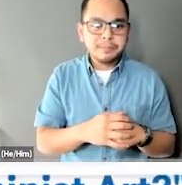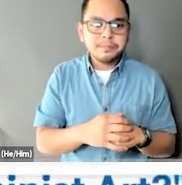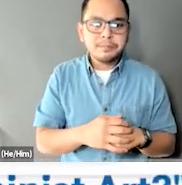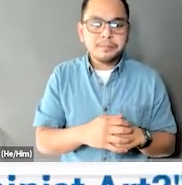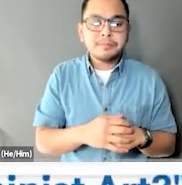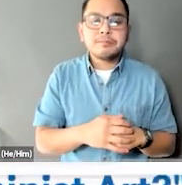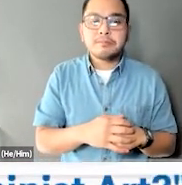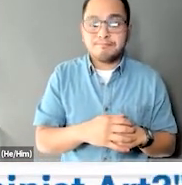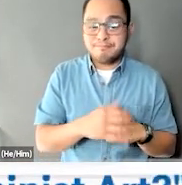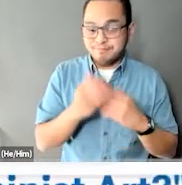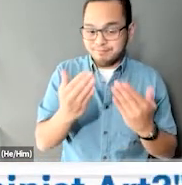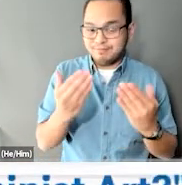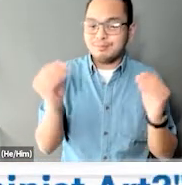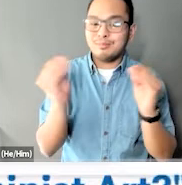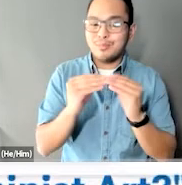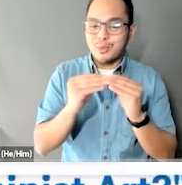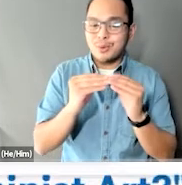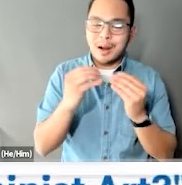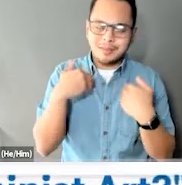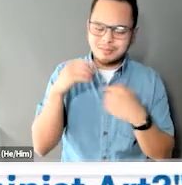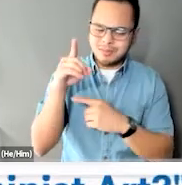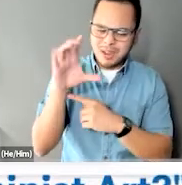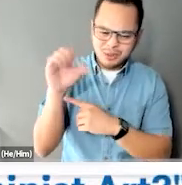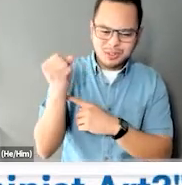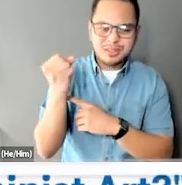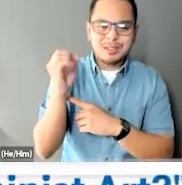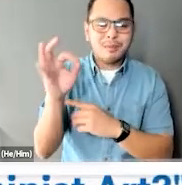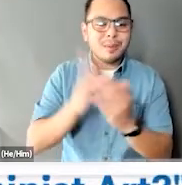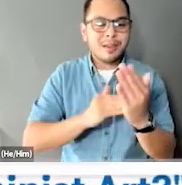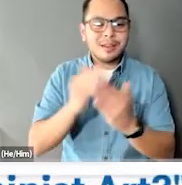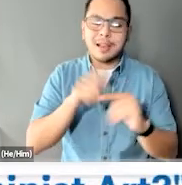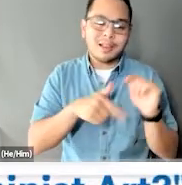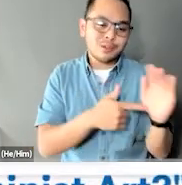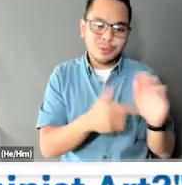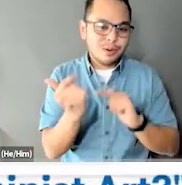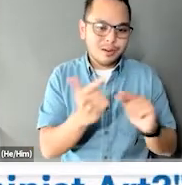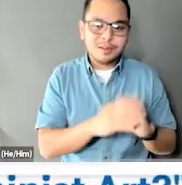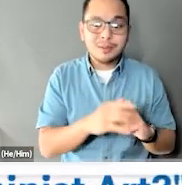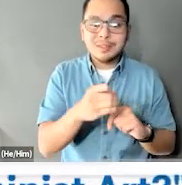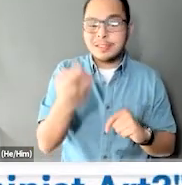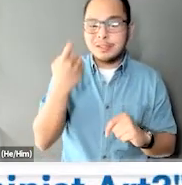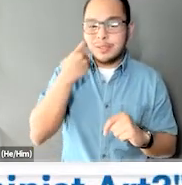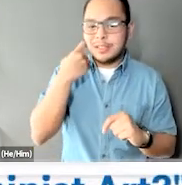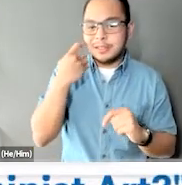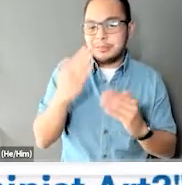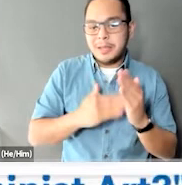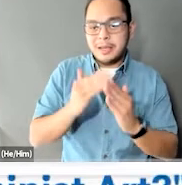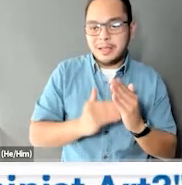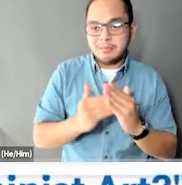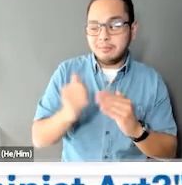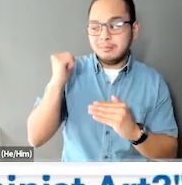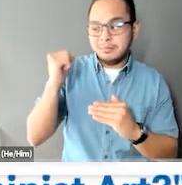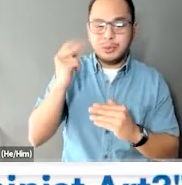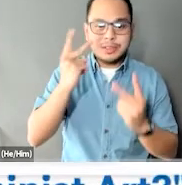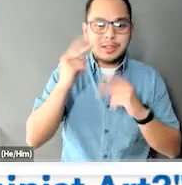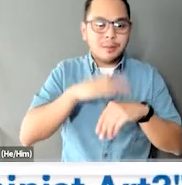So I have hundreds of paintings, but I can't show them all to you. So this is my latest thing, and that's behind me too on the wall. And it's a